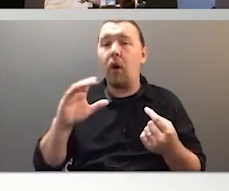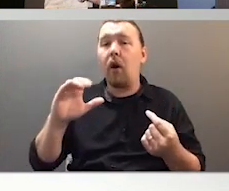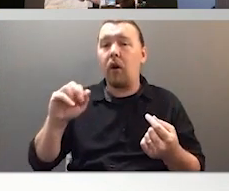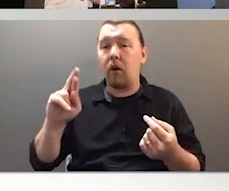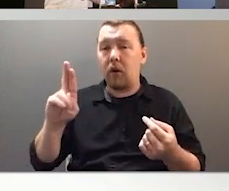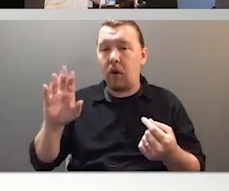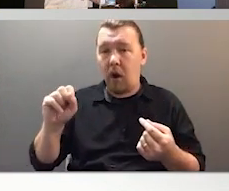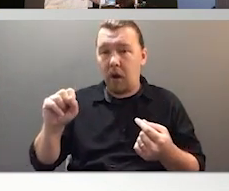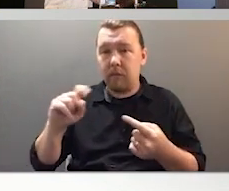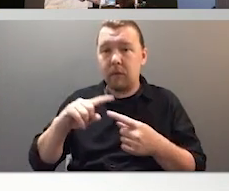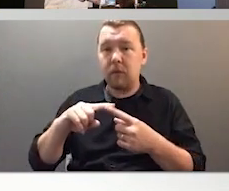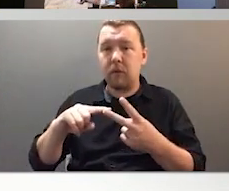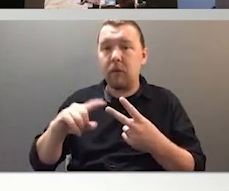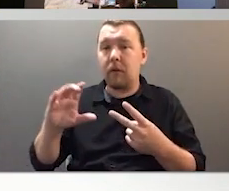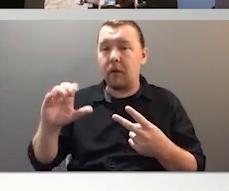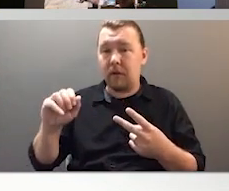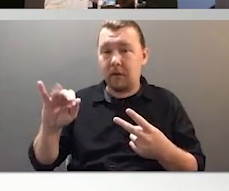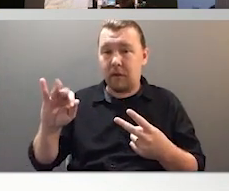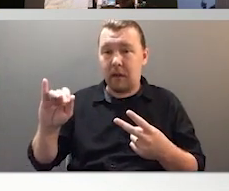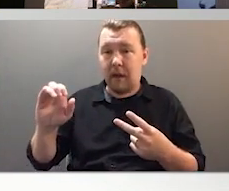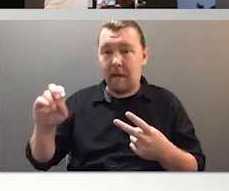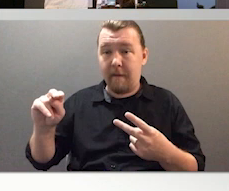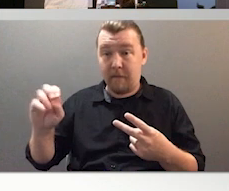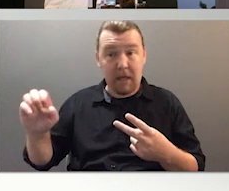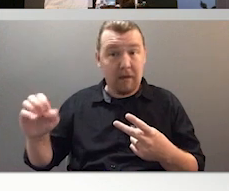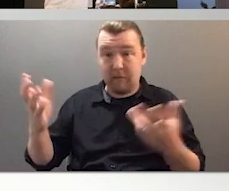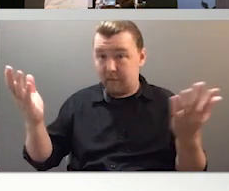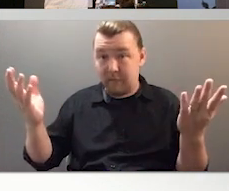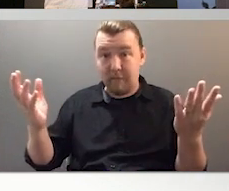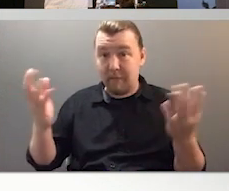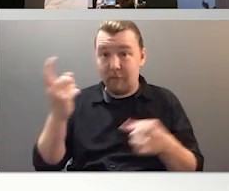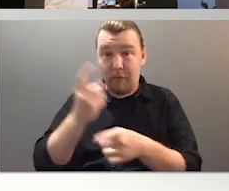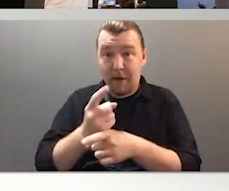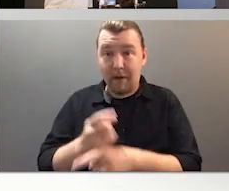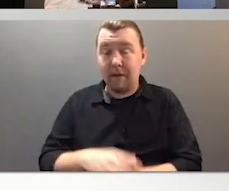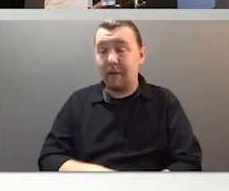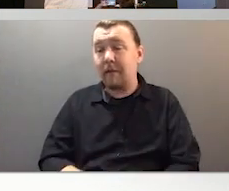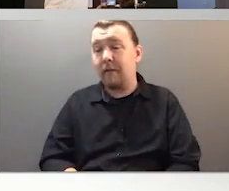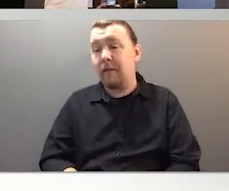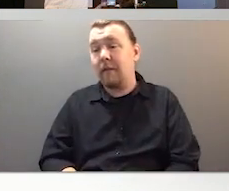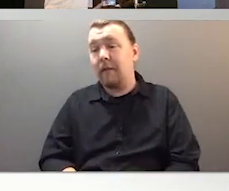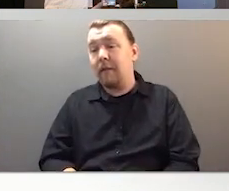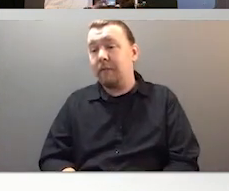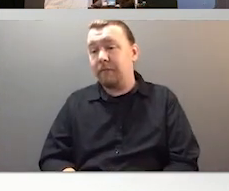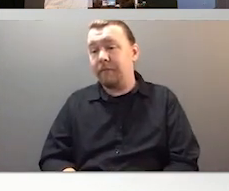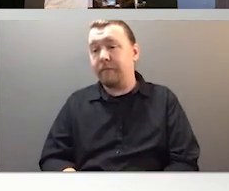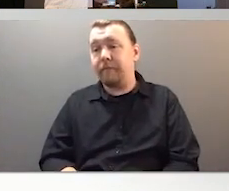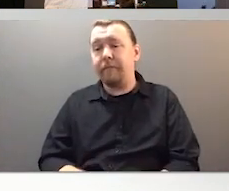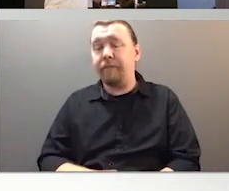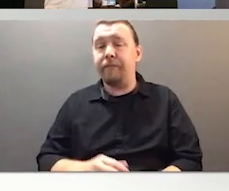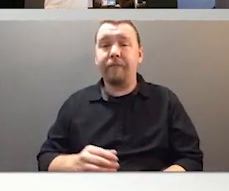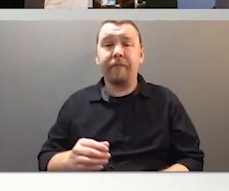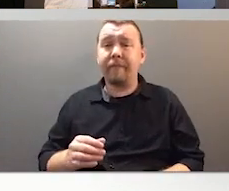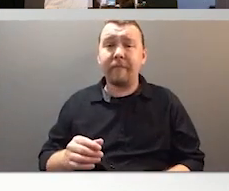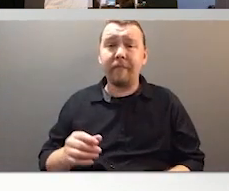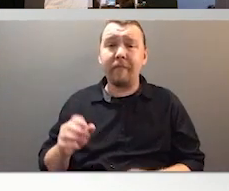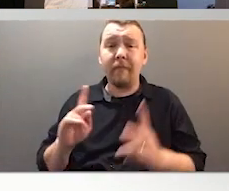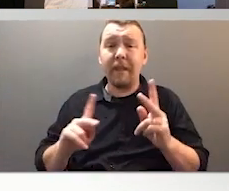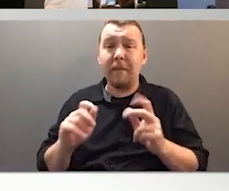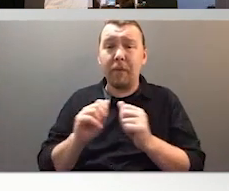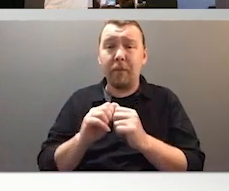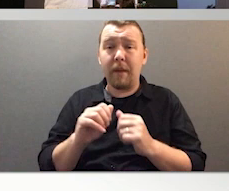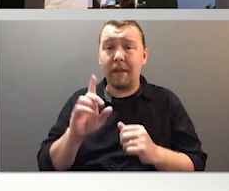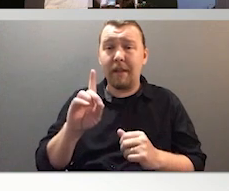right? Starbucks is great. So they're no different, but they just don't have